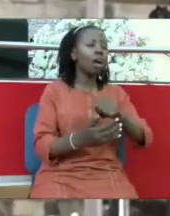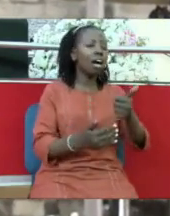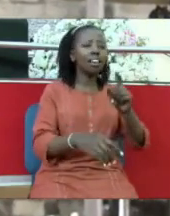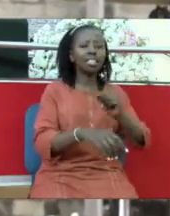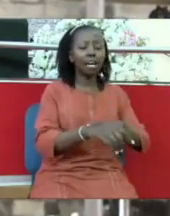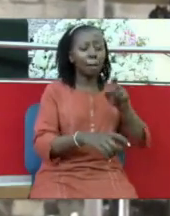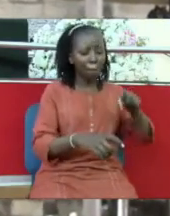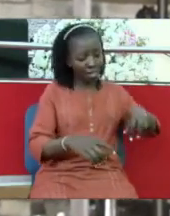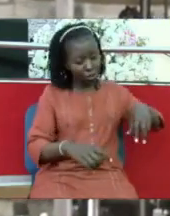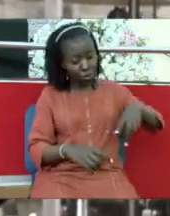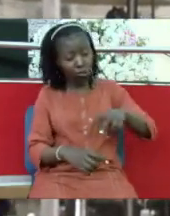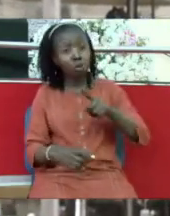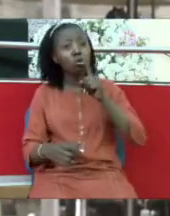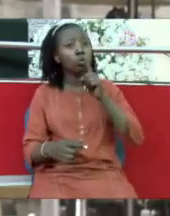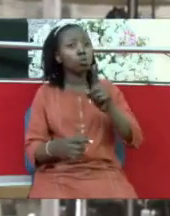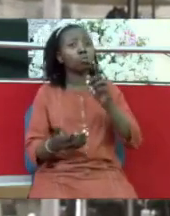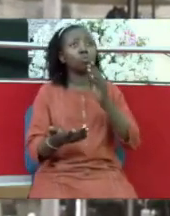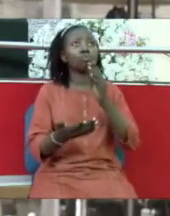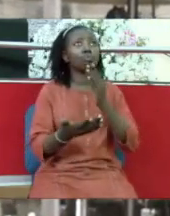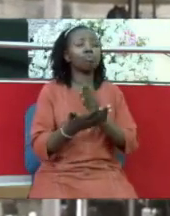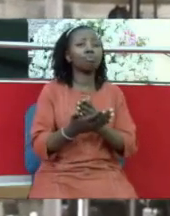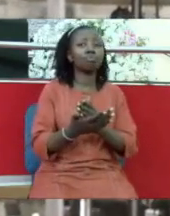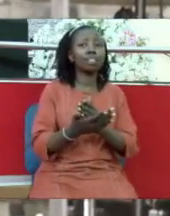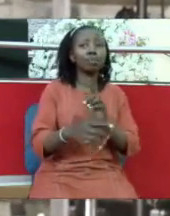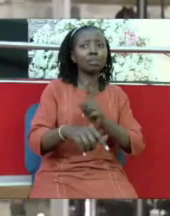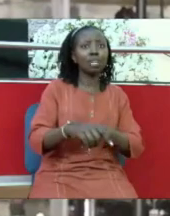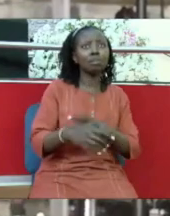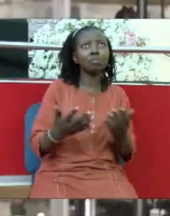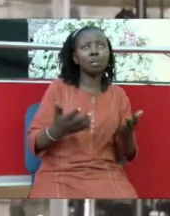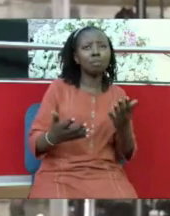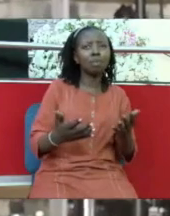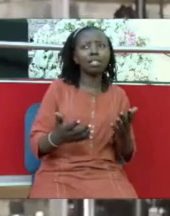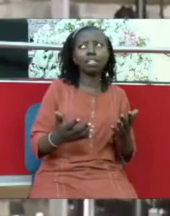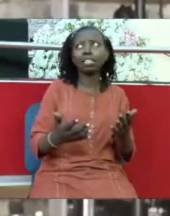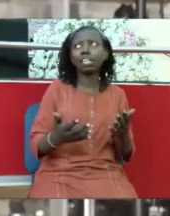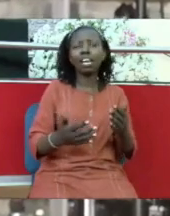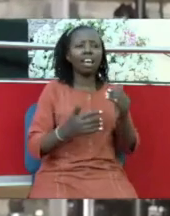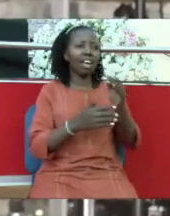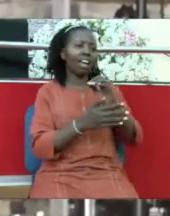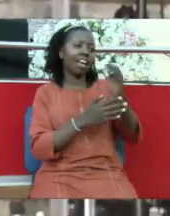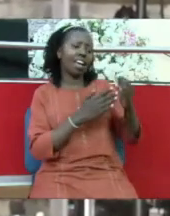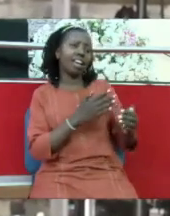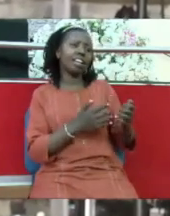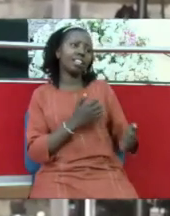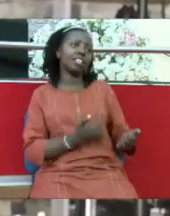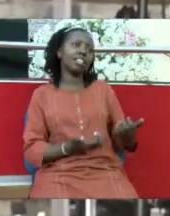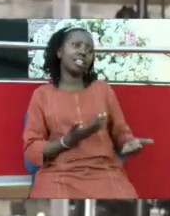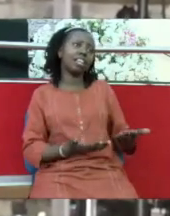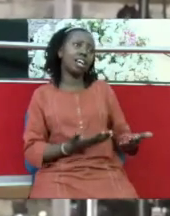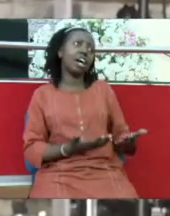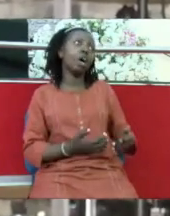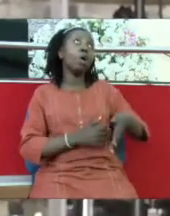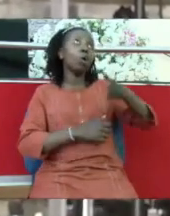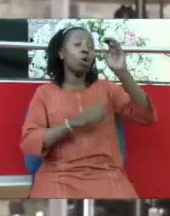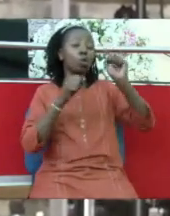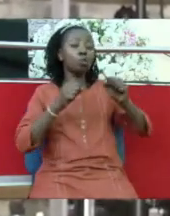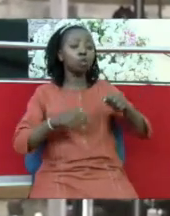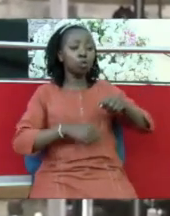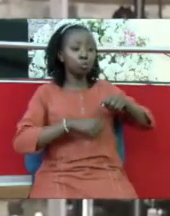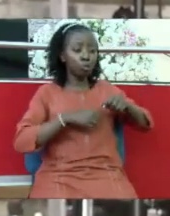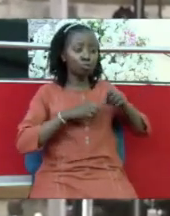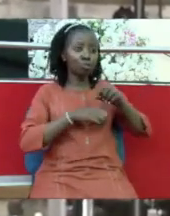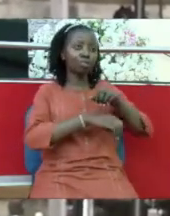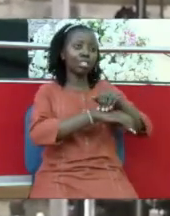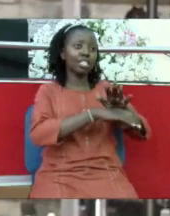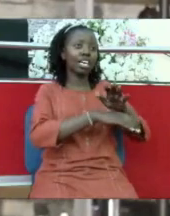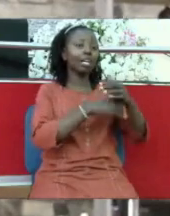So sometimes when you are completely flat, God can still send you manna. Mungu bado anaweza akakutumia mara.